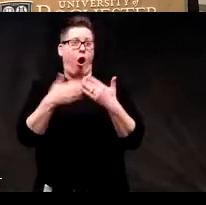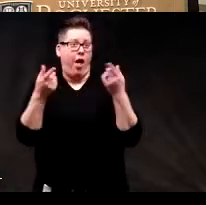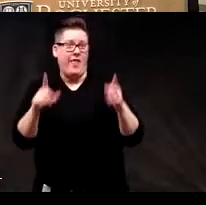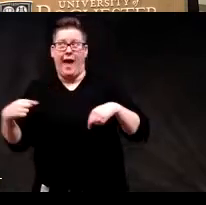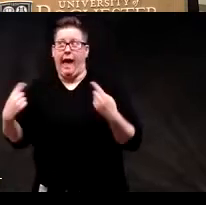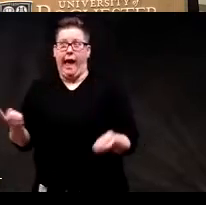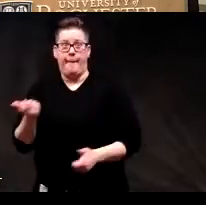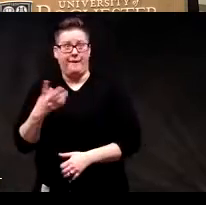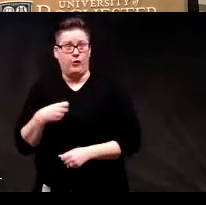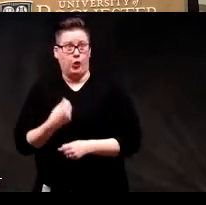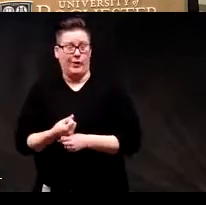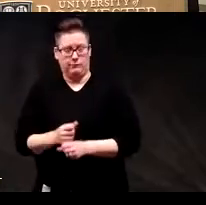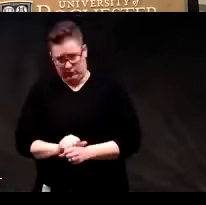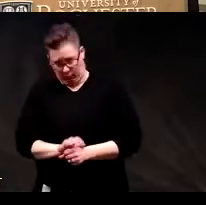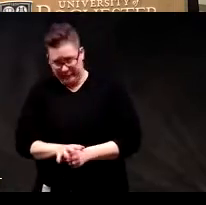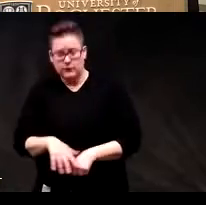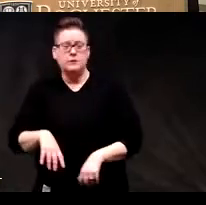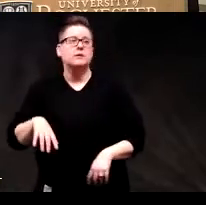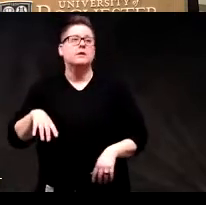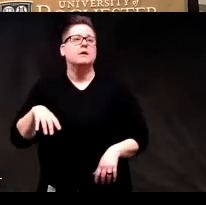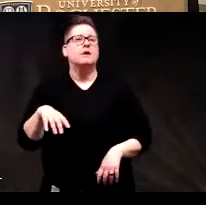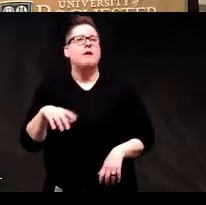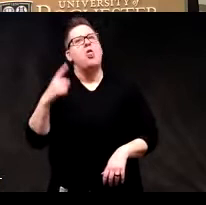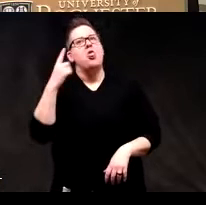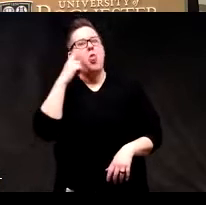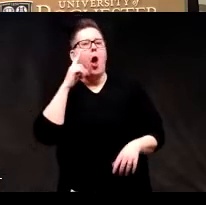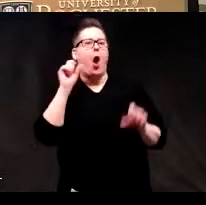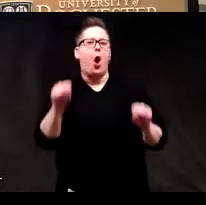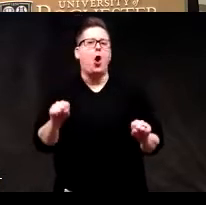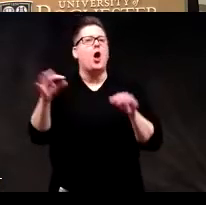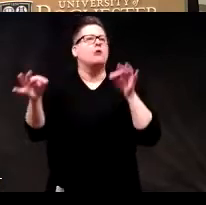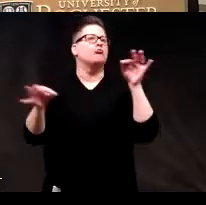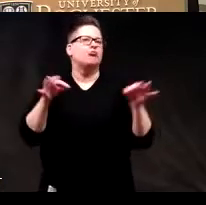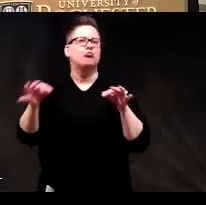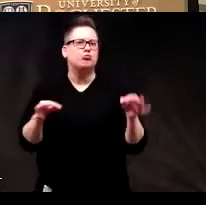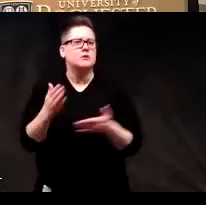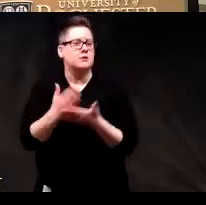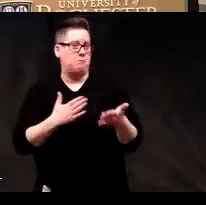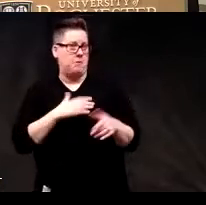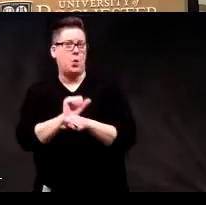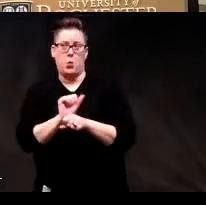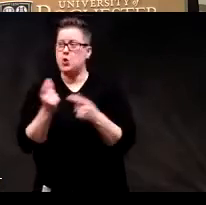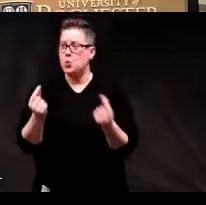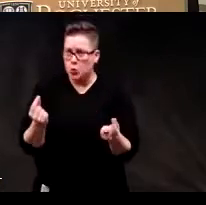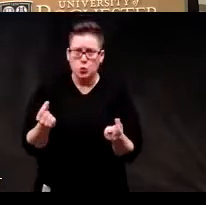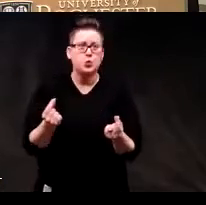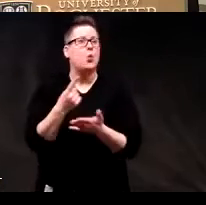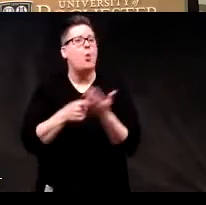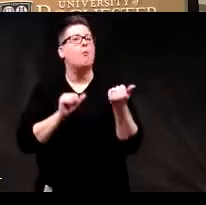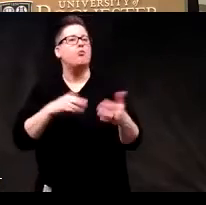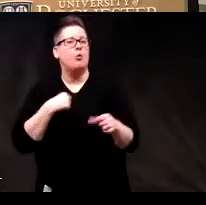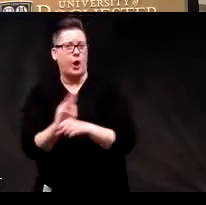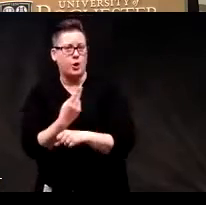past couple of years, I thought I could share with you some of the work that I do and the techniques that I